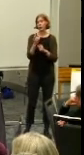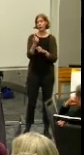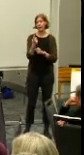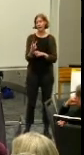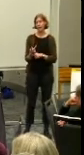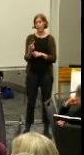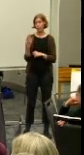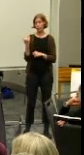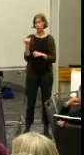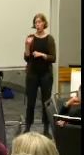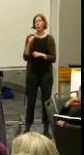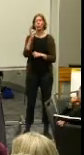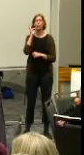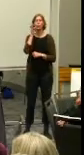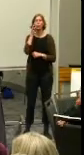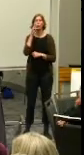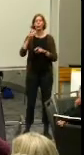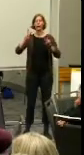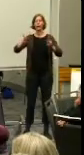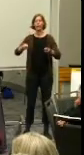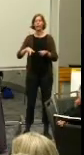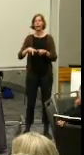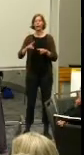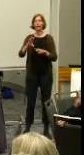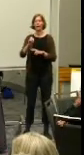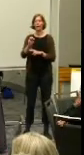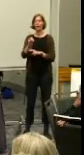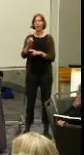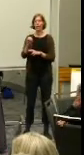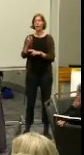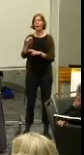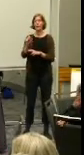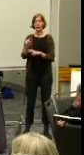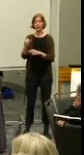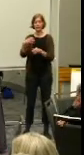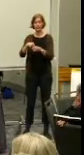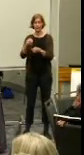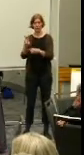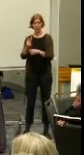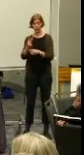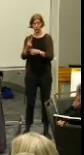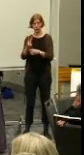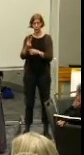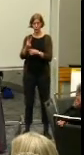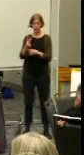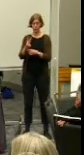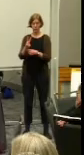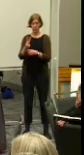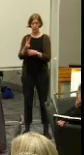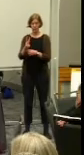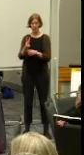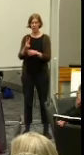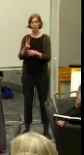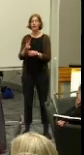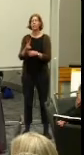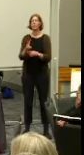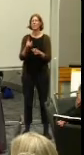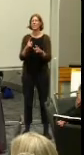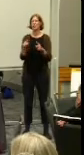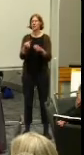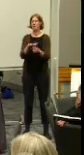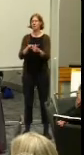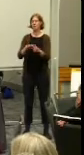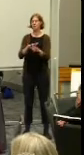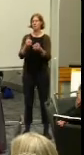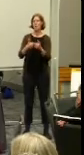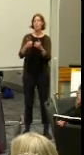in Fruit Valley, which is just off Fourth Lane Corridor in Vancouver. It's not within the geographical location that we're based. Really hard